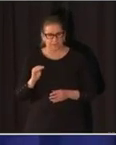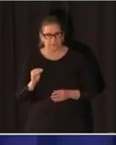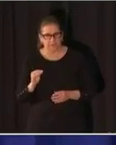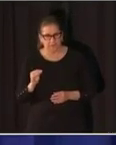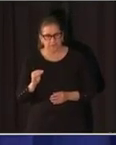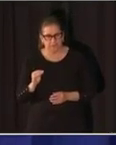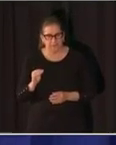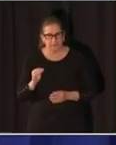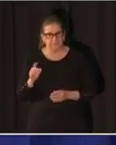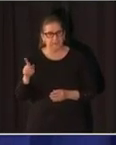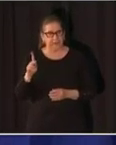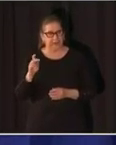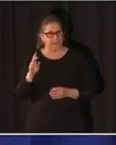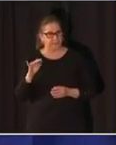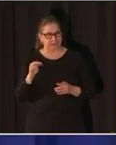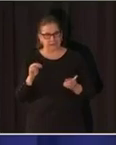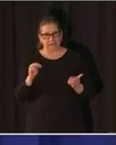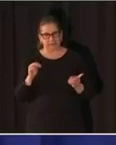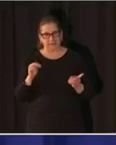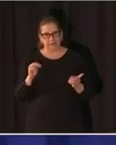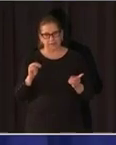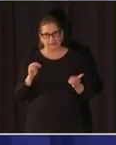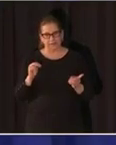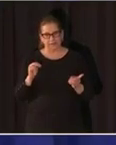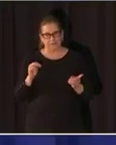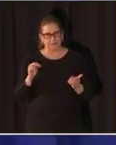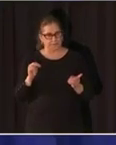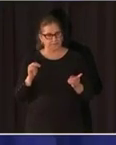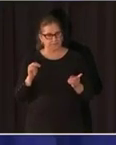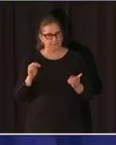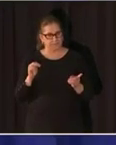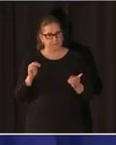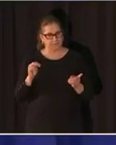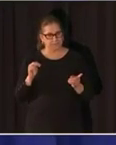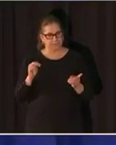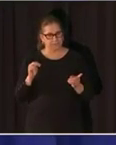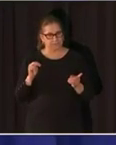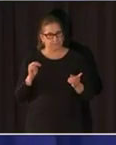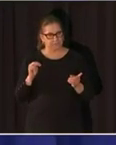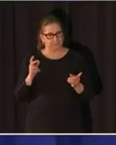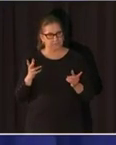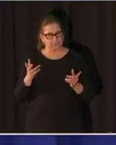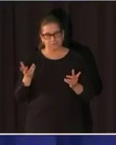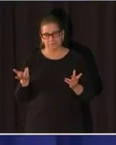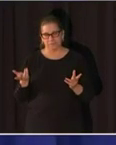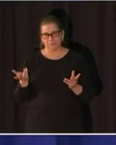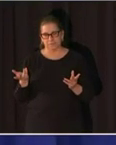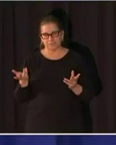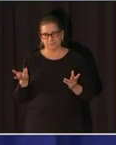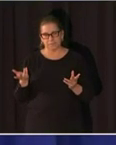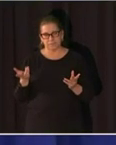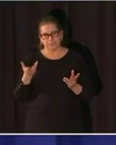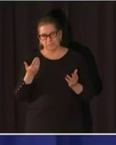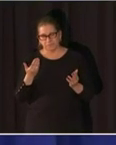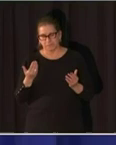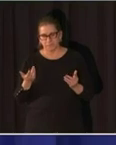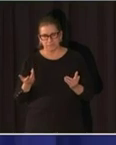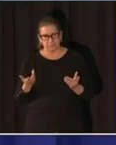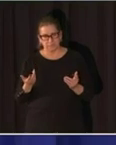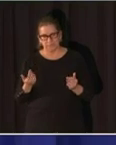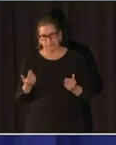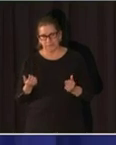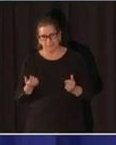about any kind of preview that we got about that briefing. I think that